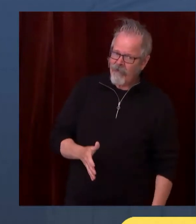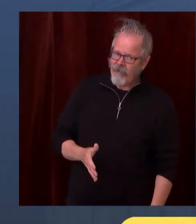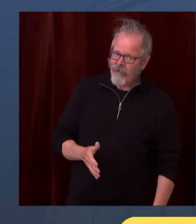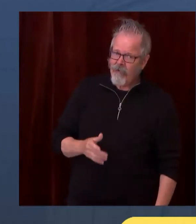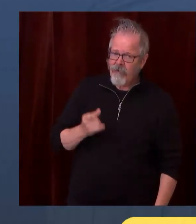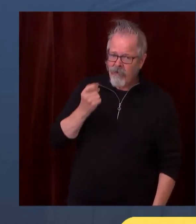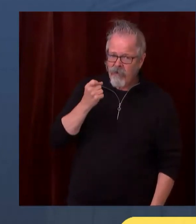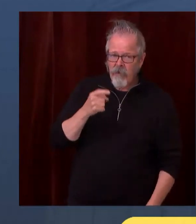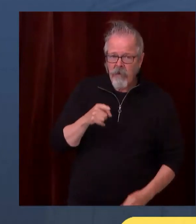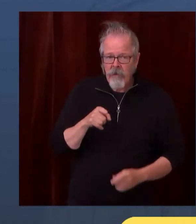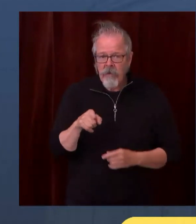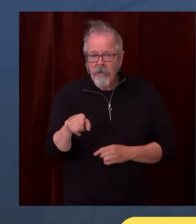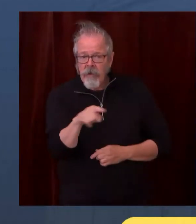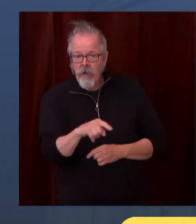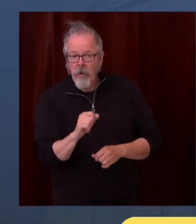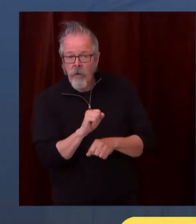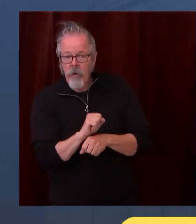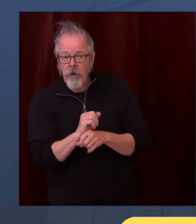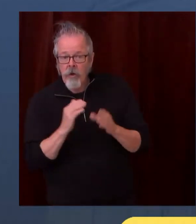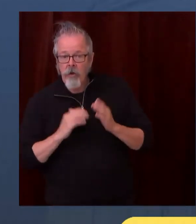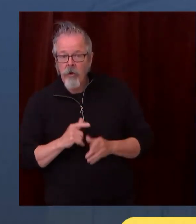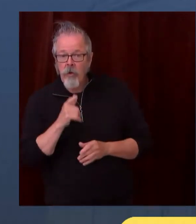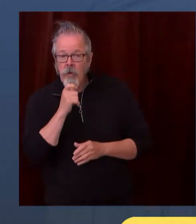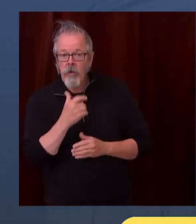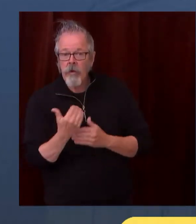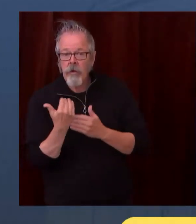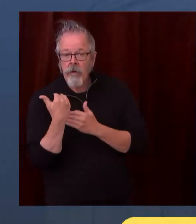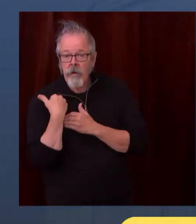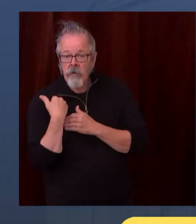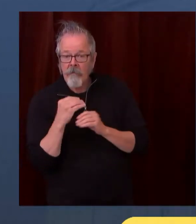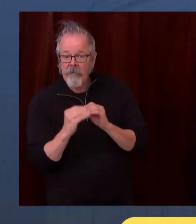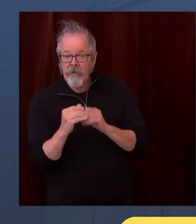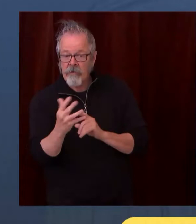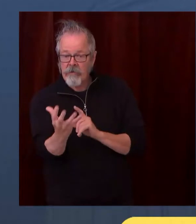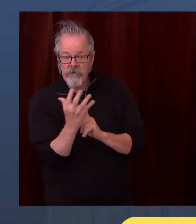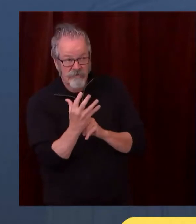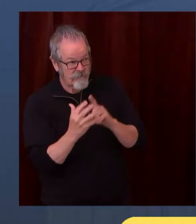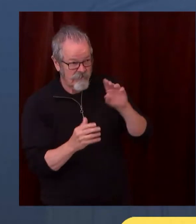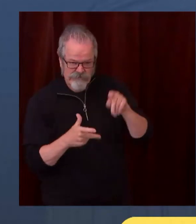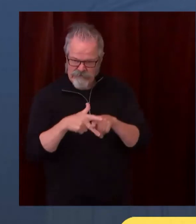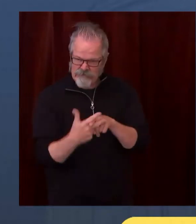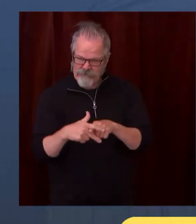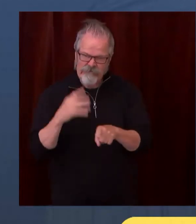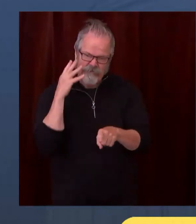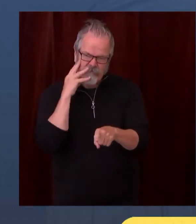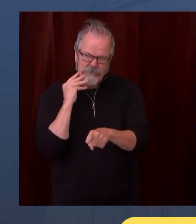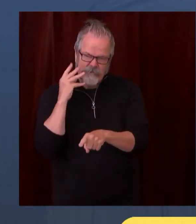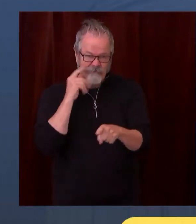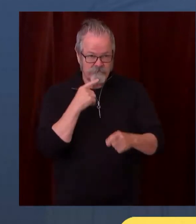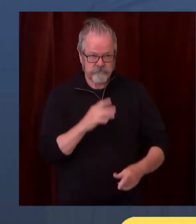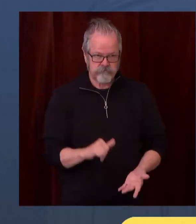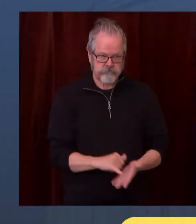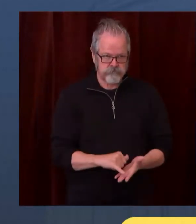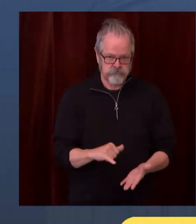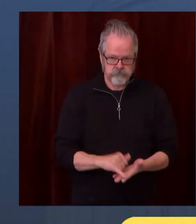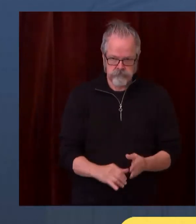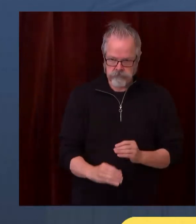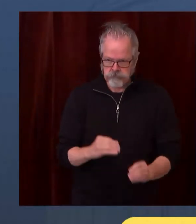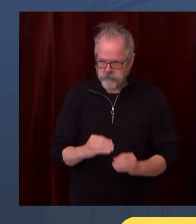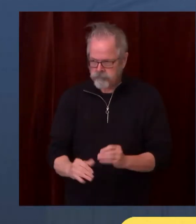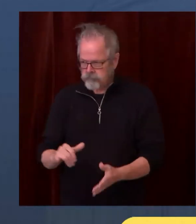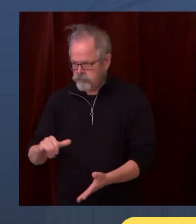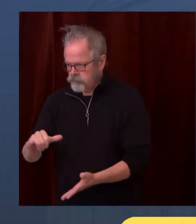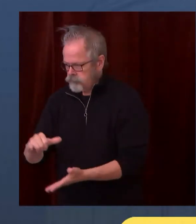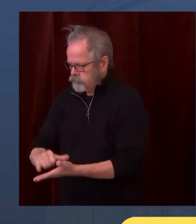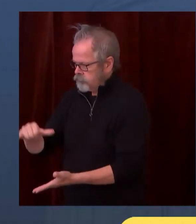be fixed. So they are very concerned, the postal workers, about this because they don't see a plan to actually